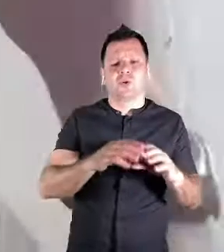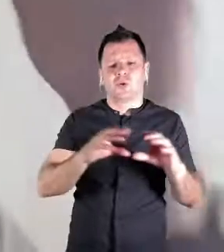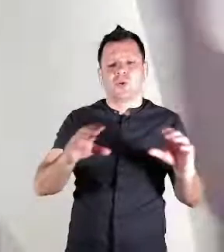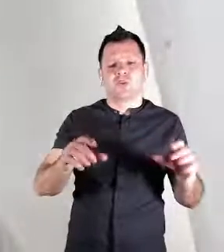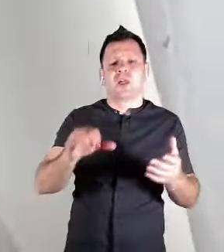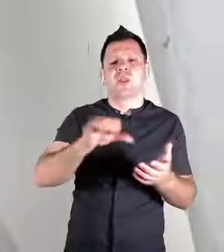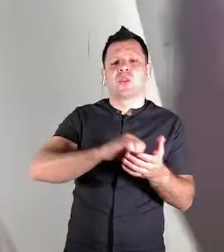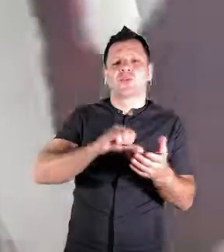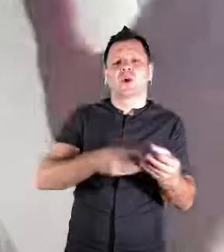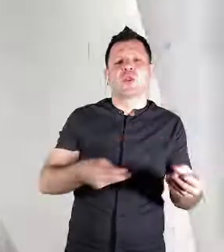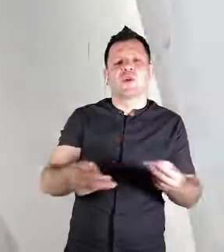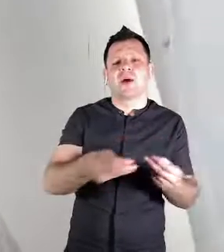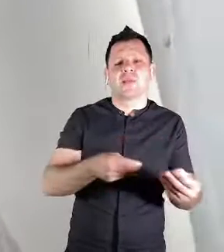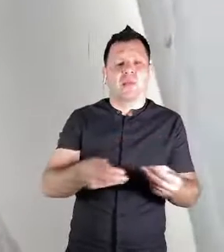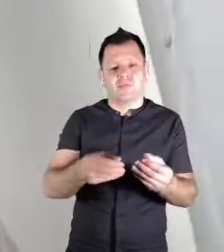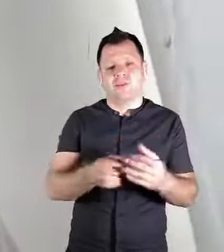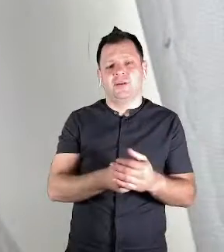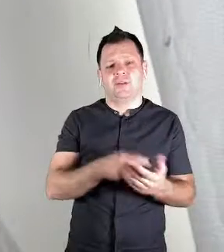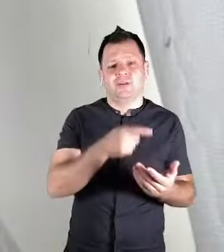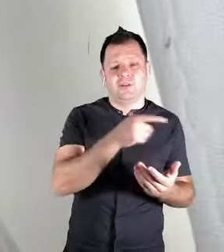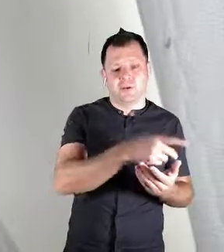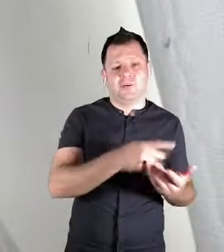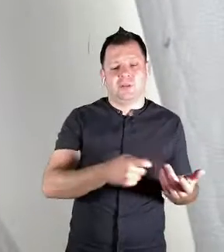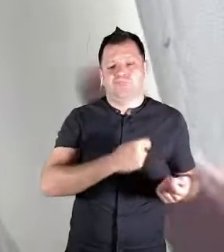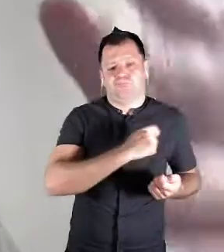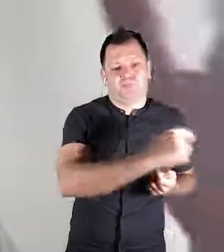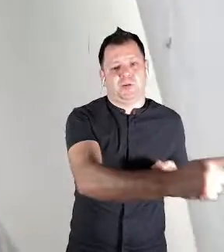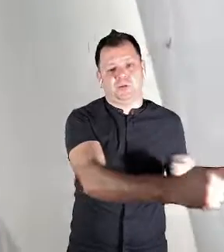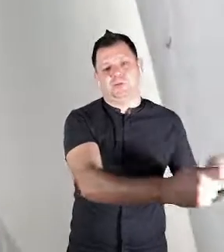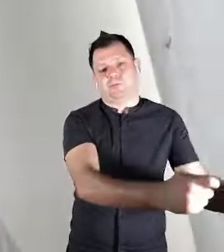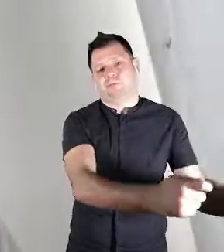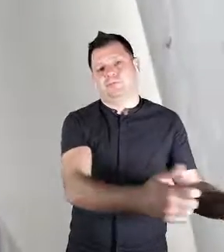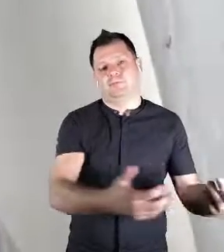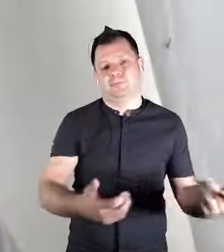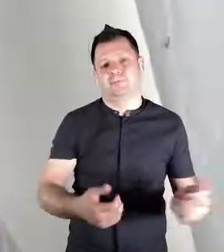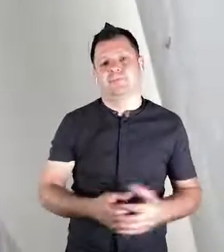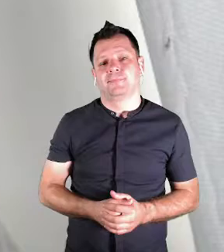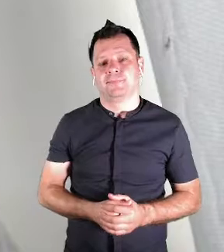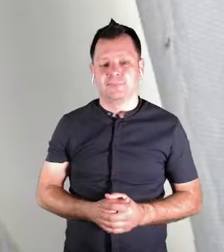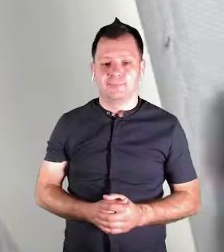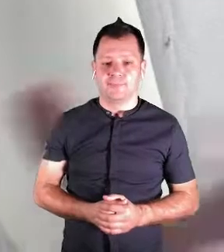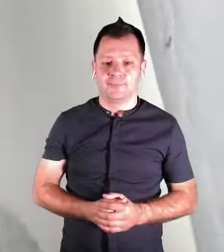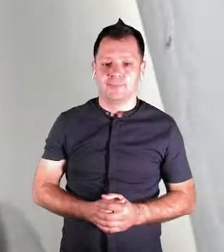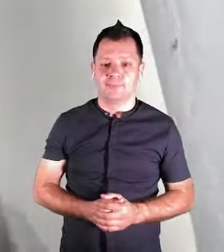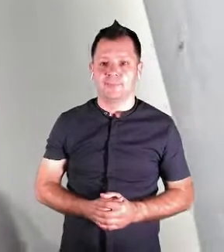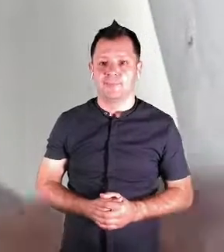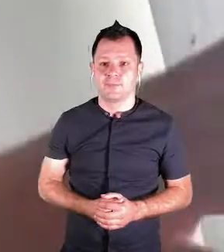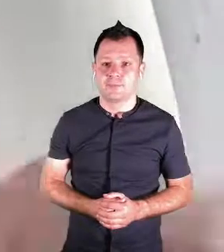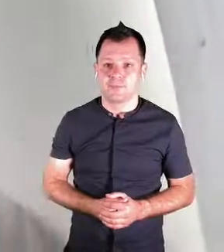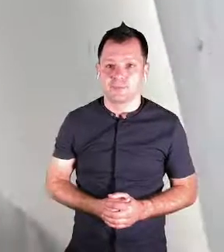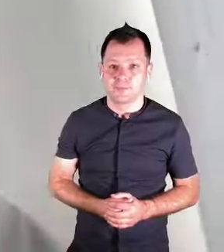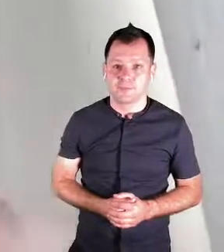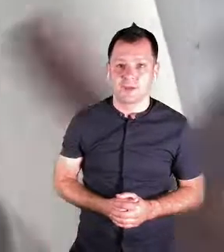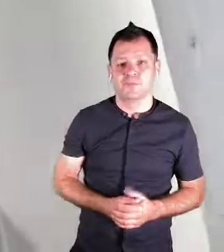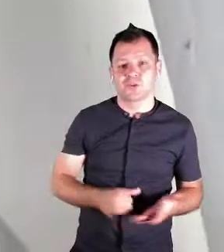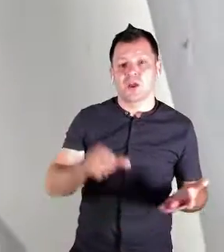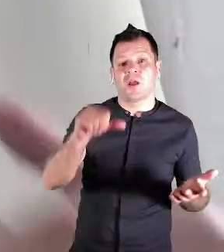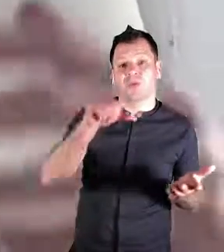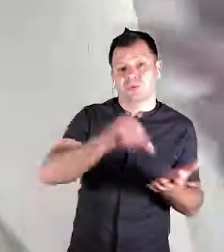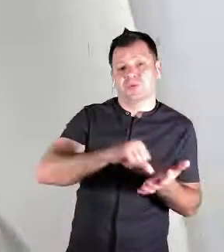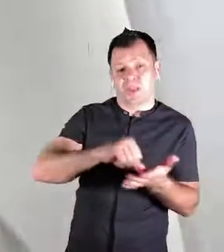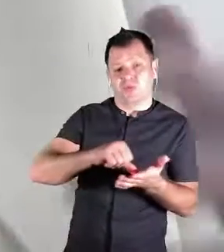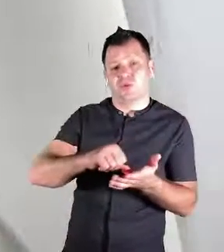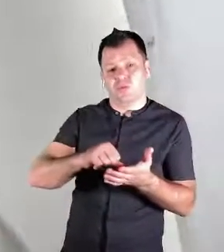mall. So the central shopping mall was half empty, and all the old shops around,